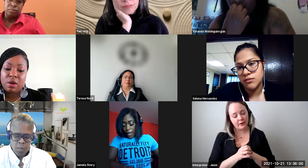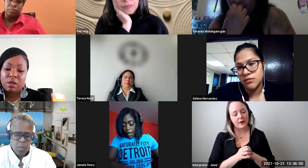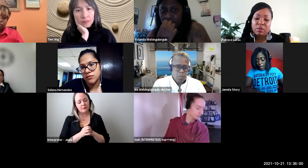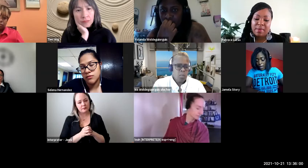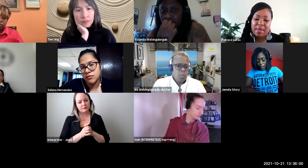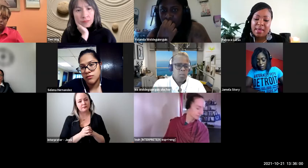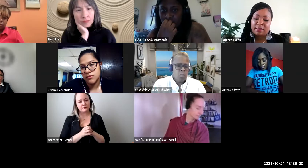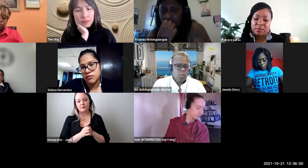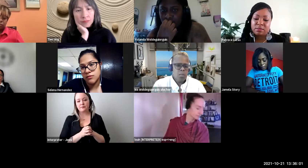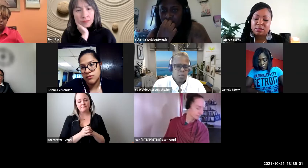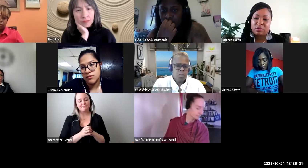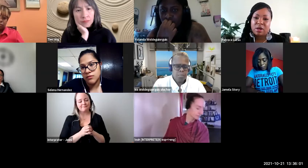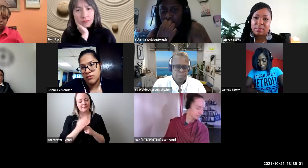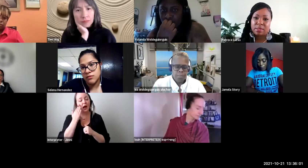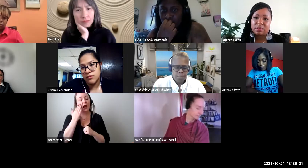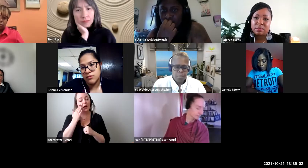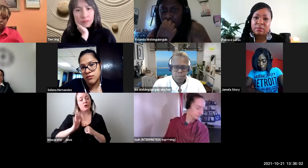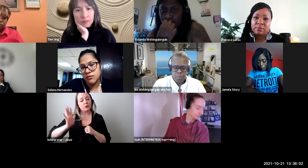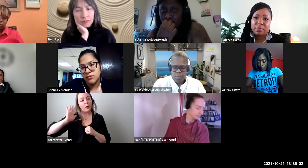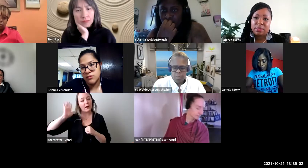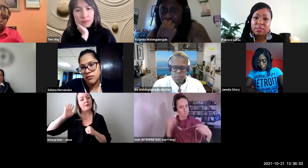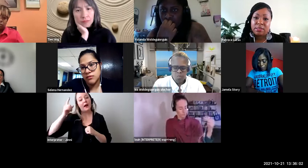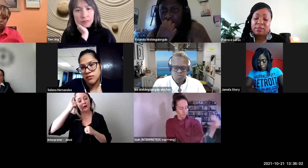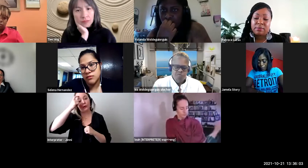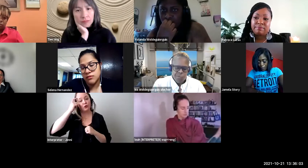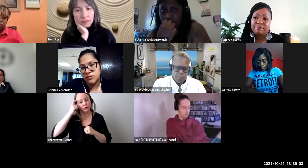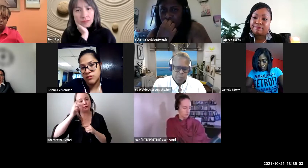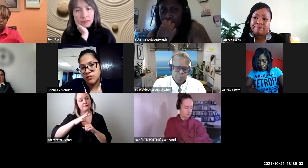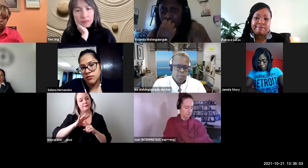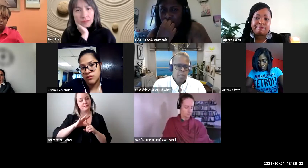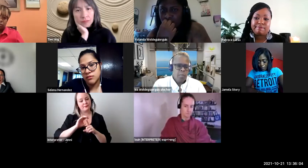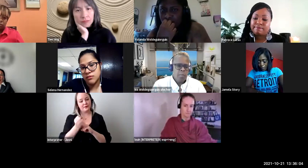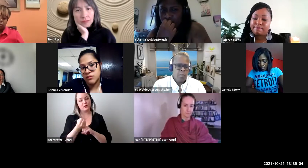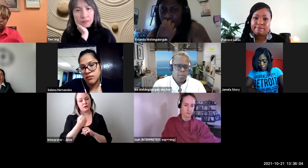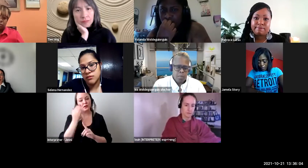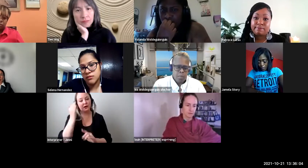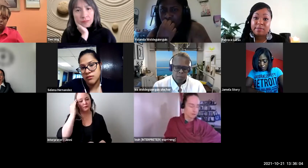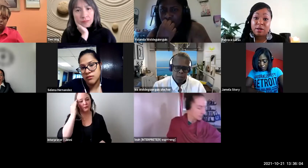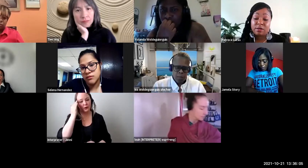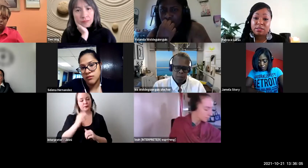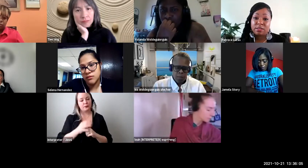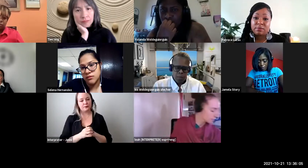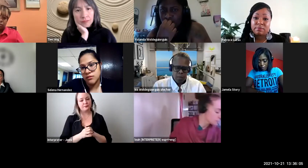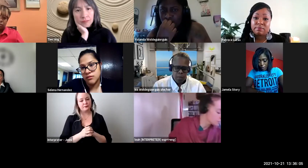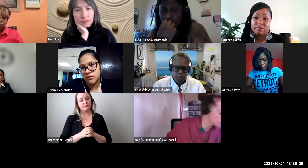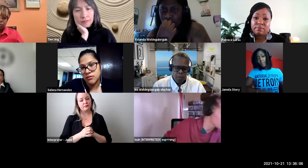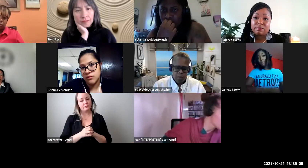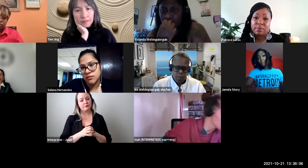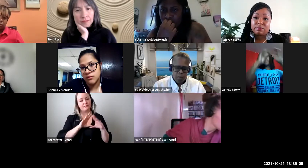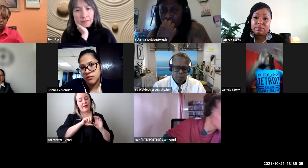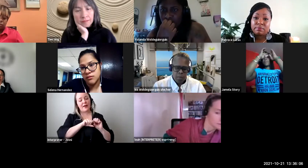taking you all the way back to this trauma, and it hurts.